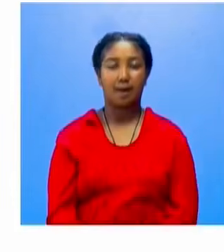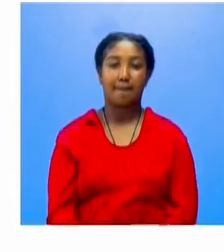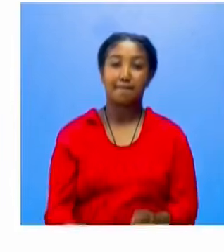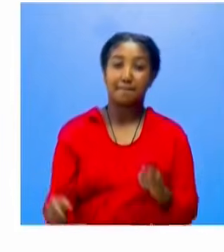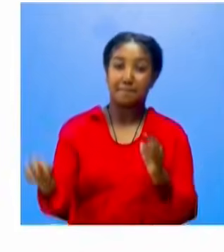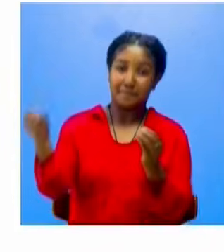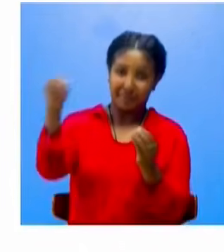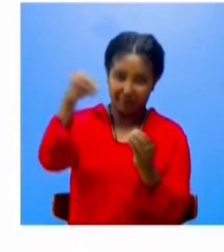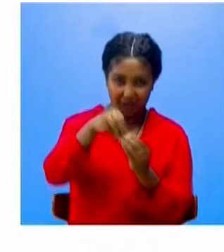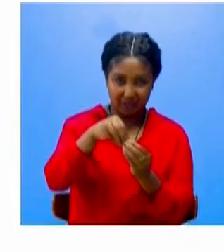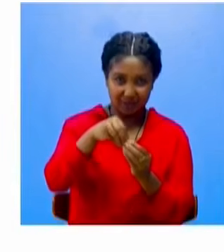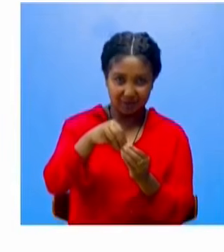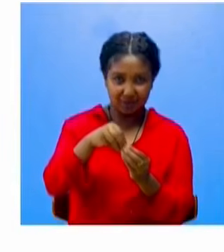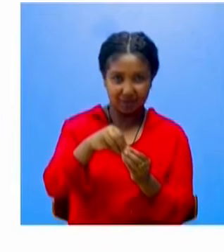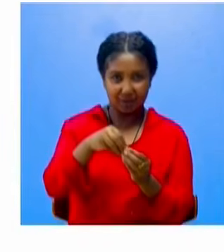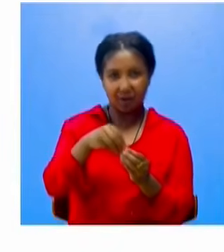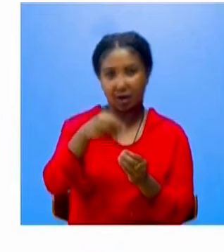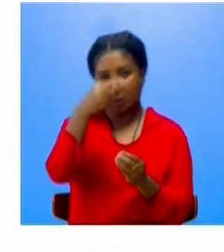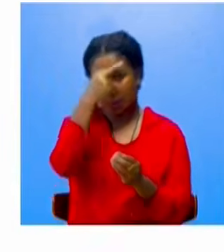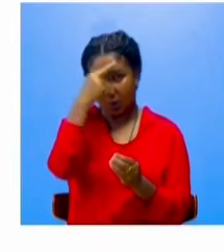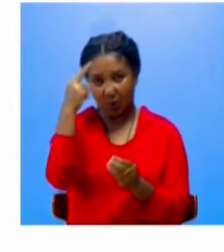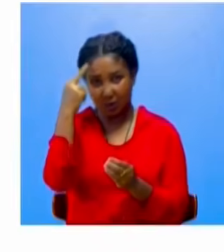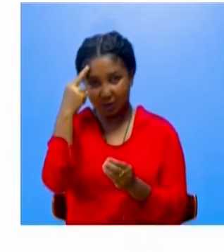plus cause